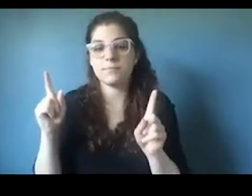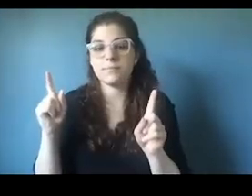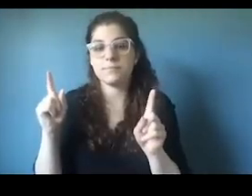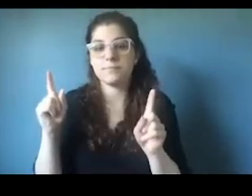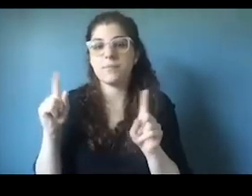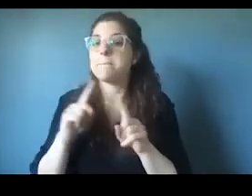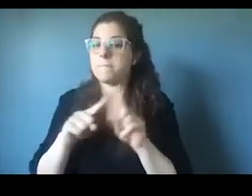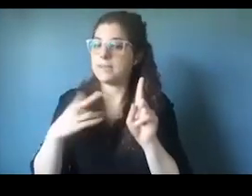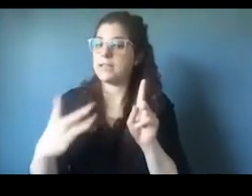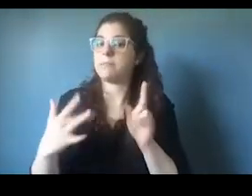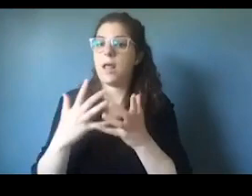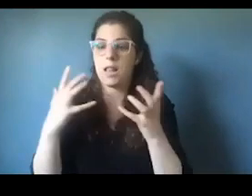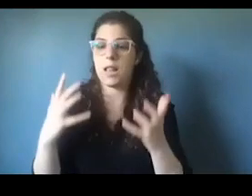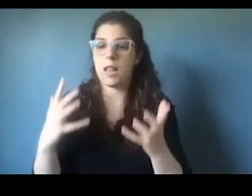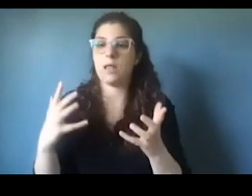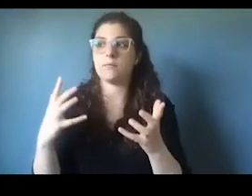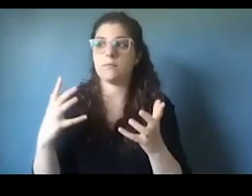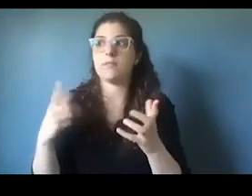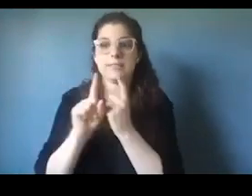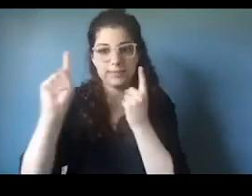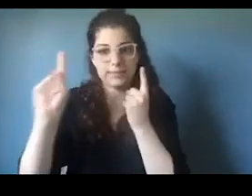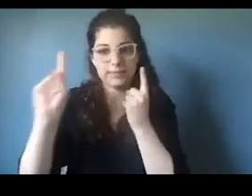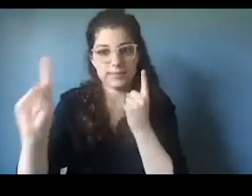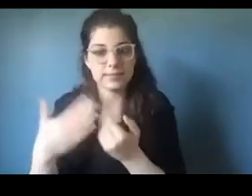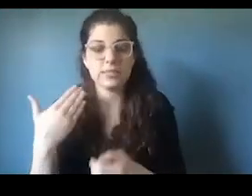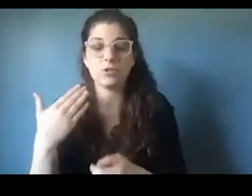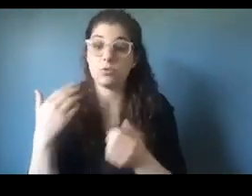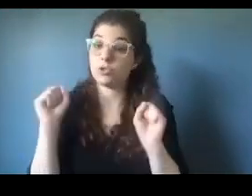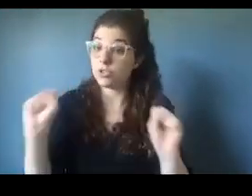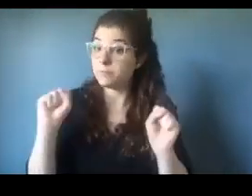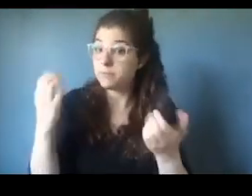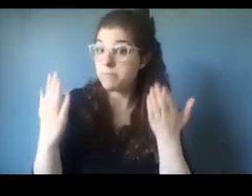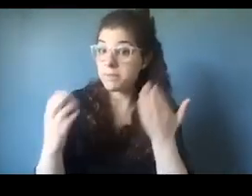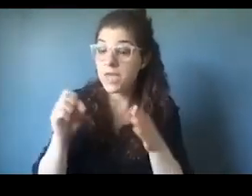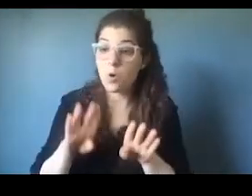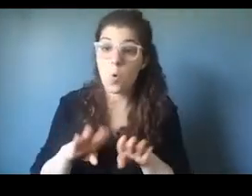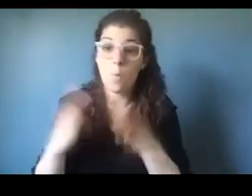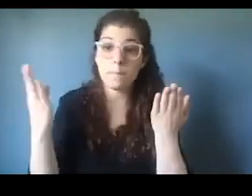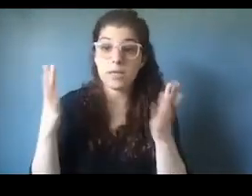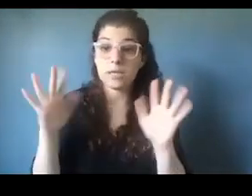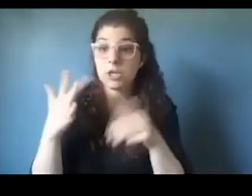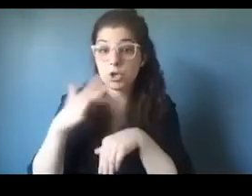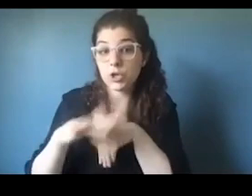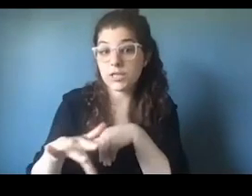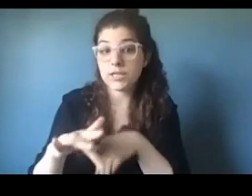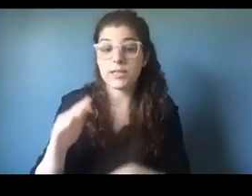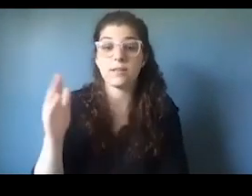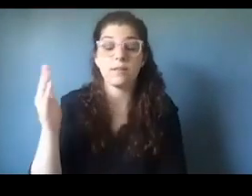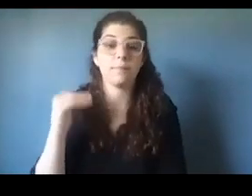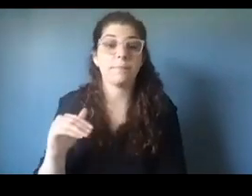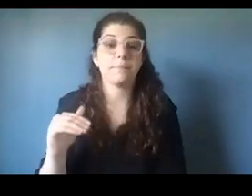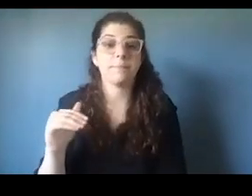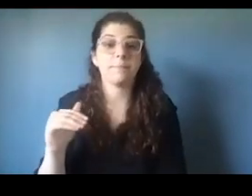but there tends to be a lot of space for them to distance. So again, gyms might have a chance at reopening relatively early. On the other